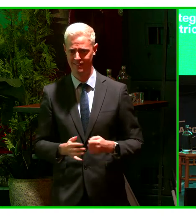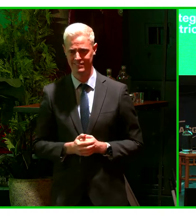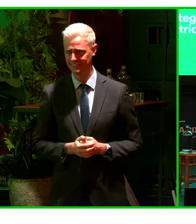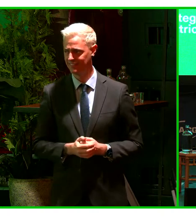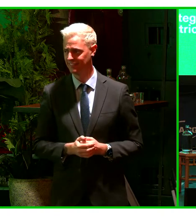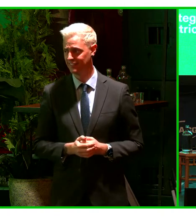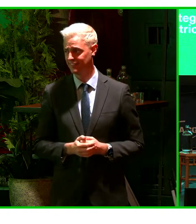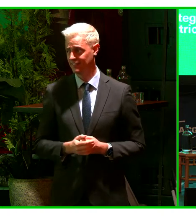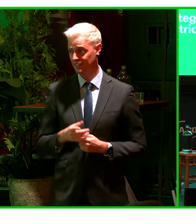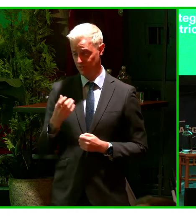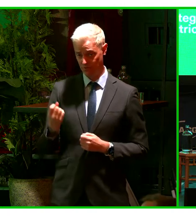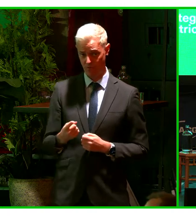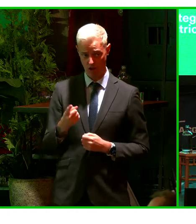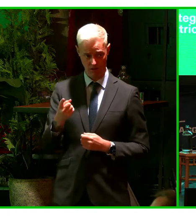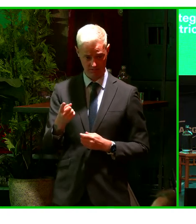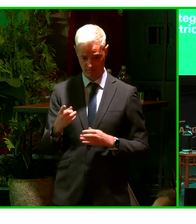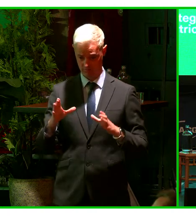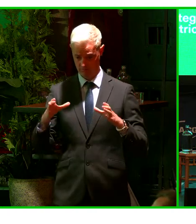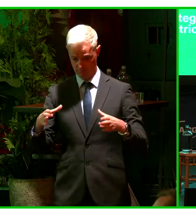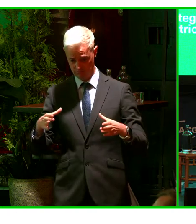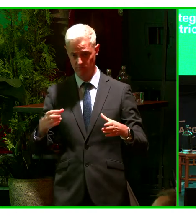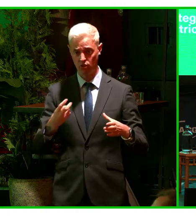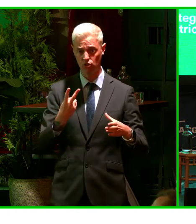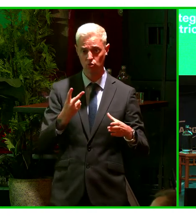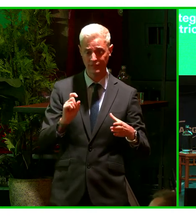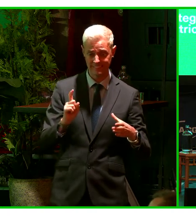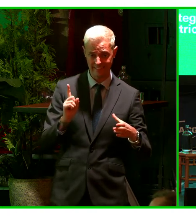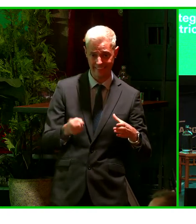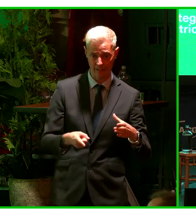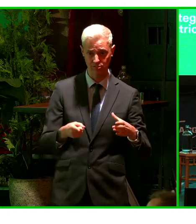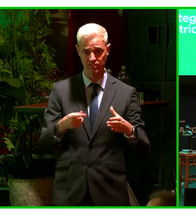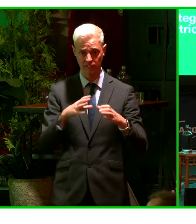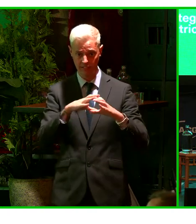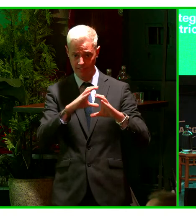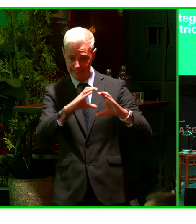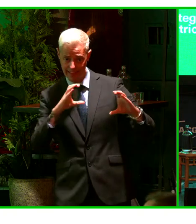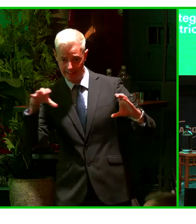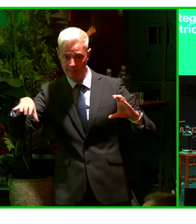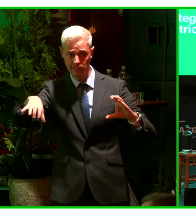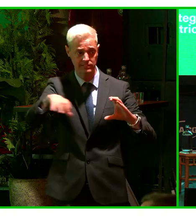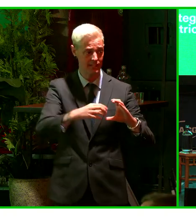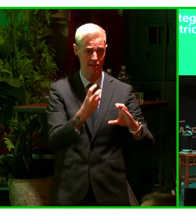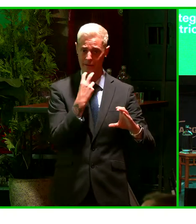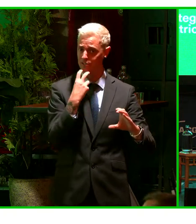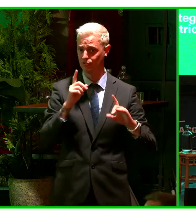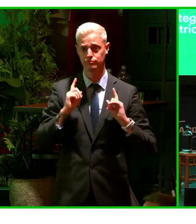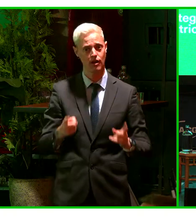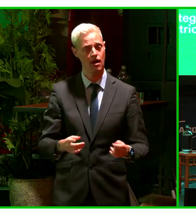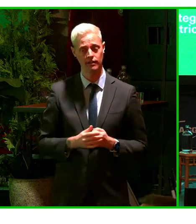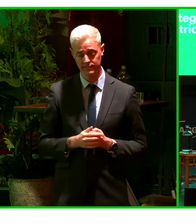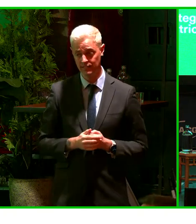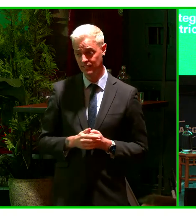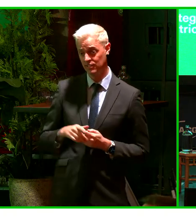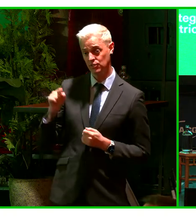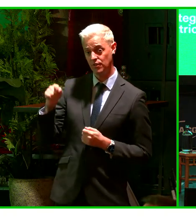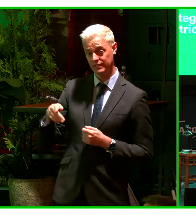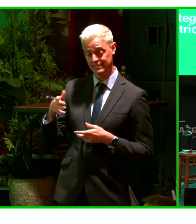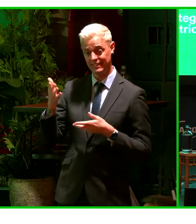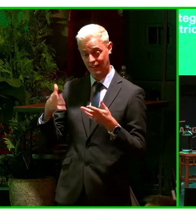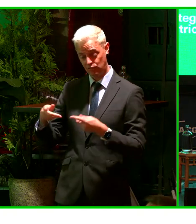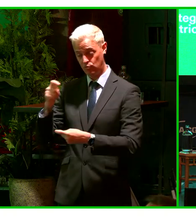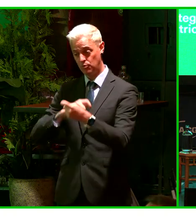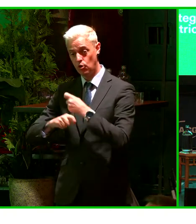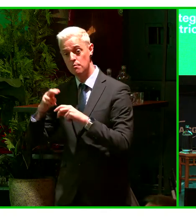carrying 20,000 containers, you can assure a battery will not work there. So we need to decarbonize that industry by decarbonizing the